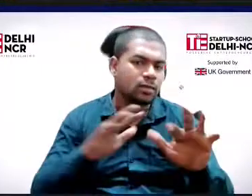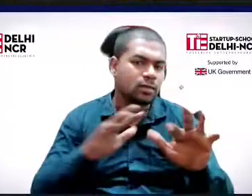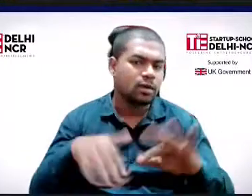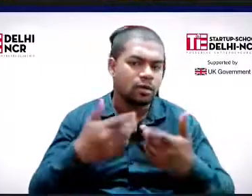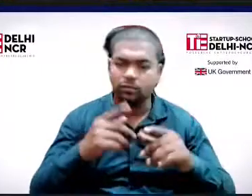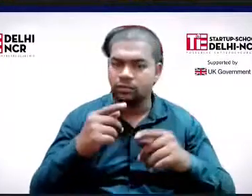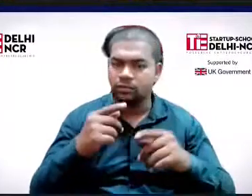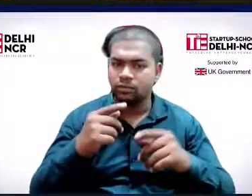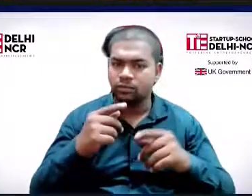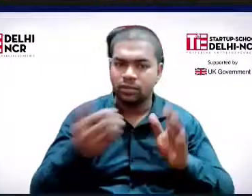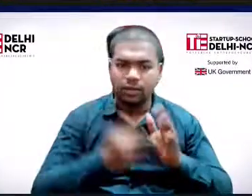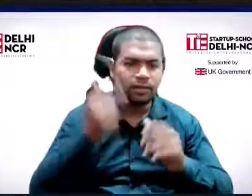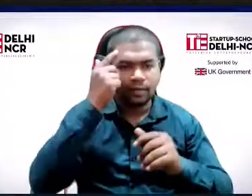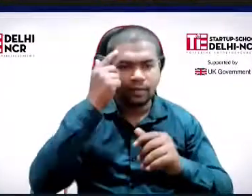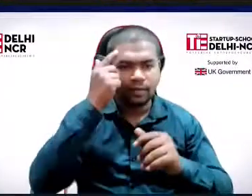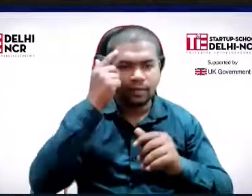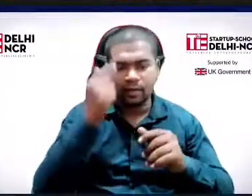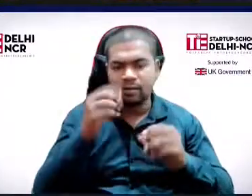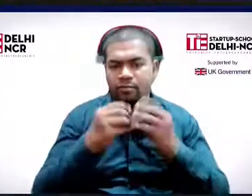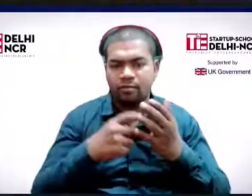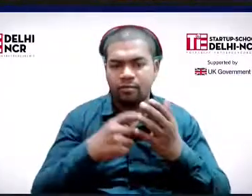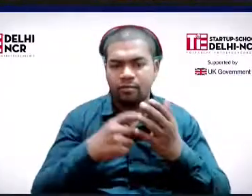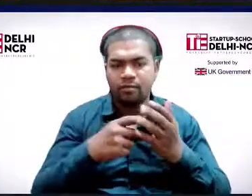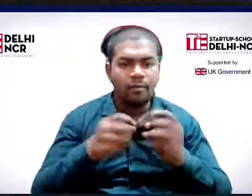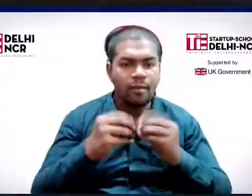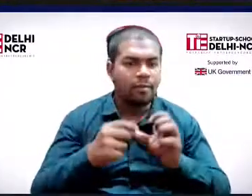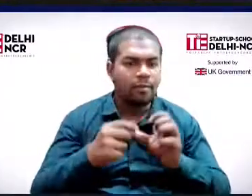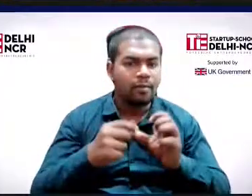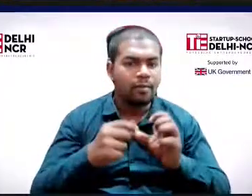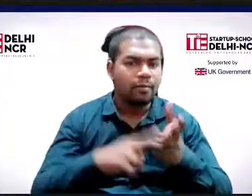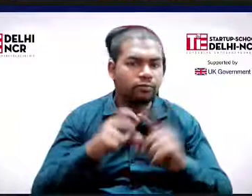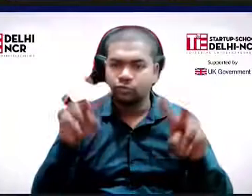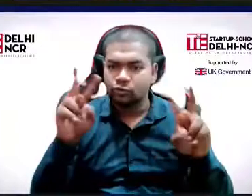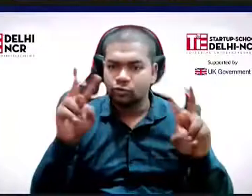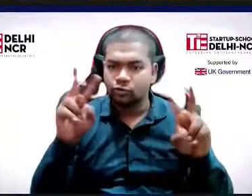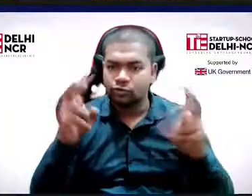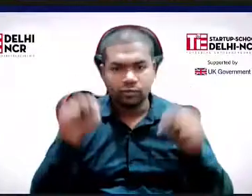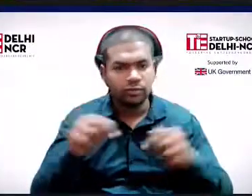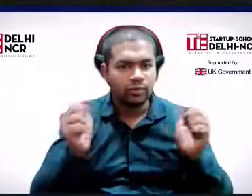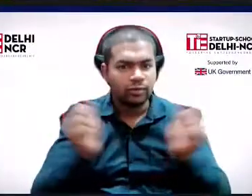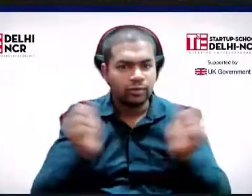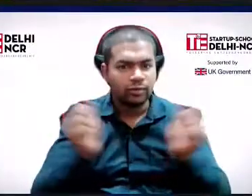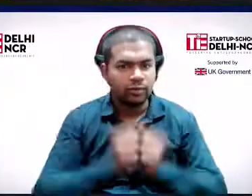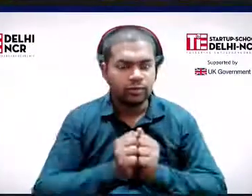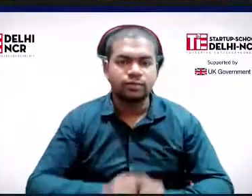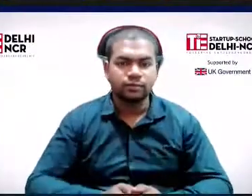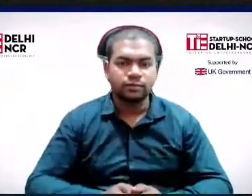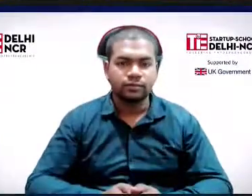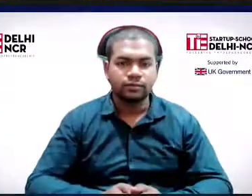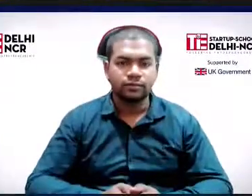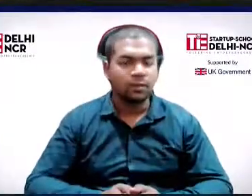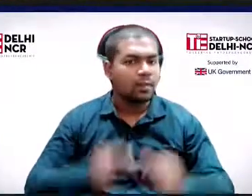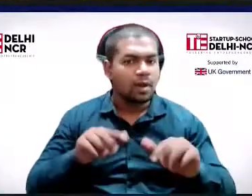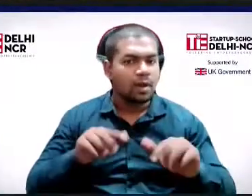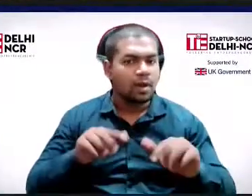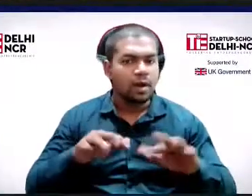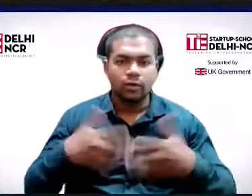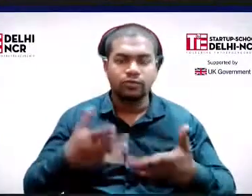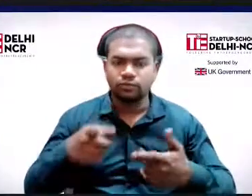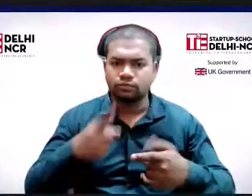rethink brand for startups, which is the topic of today with this group, and how can we